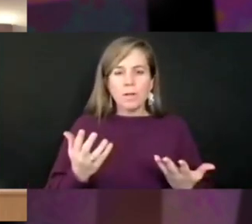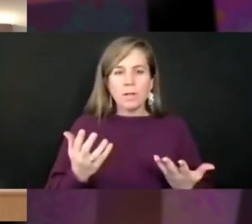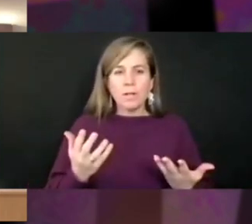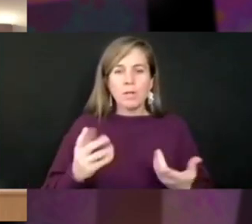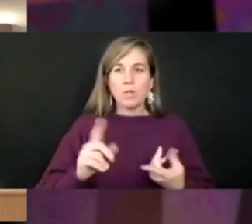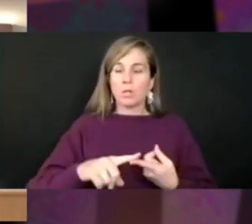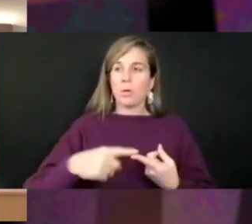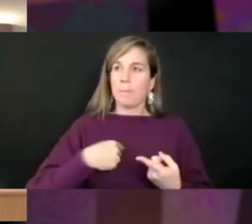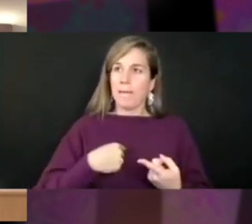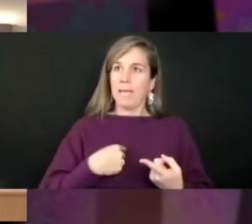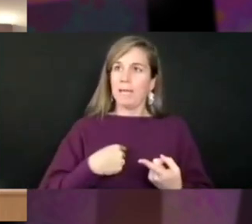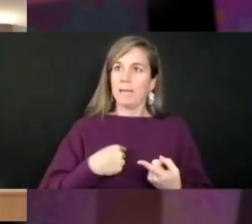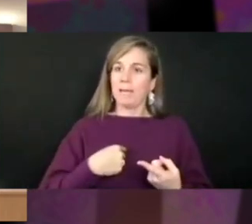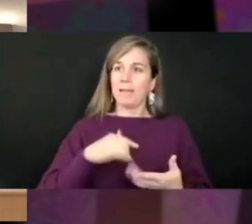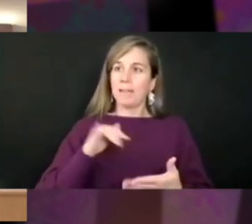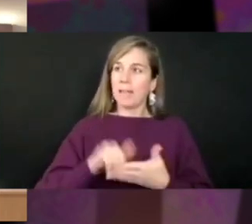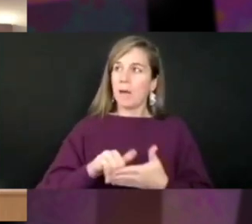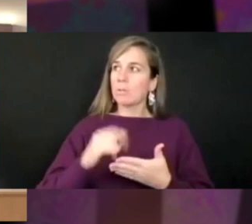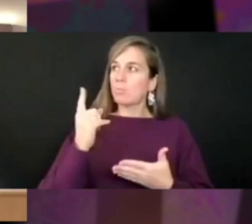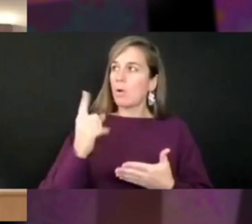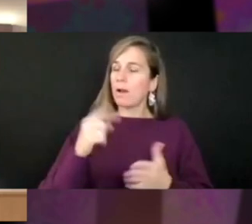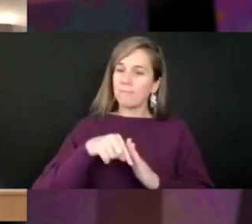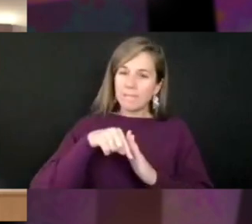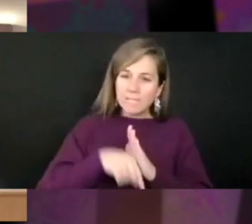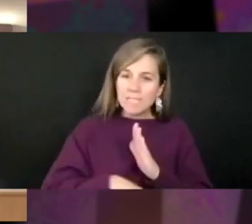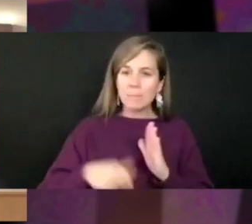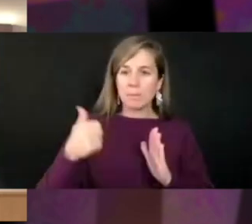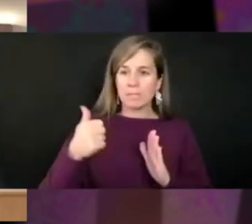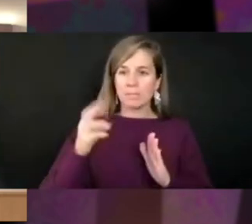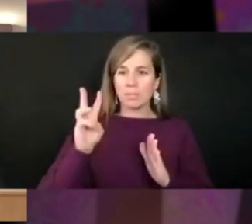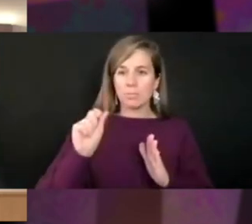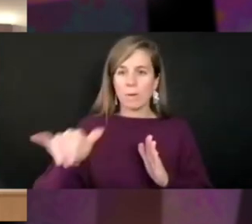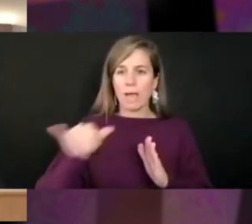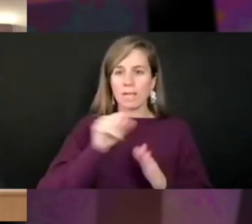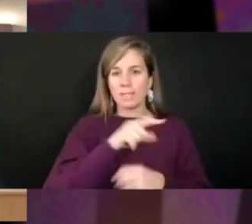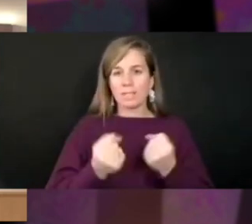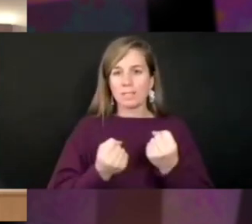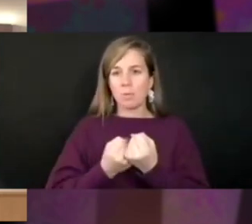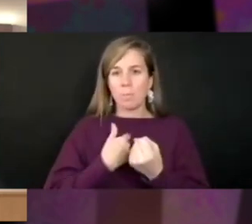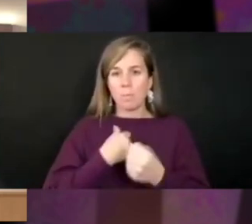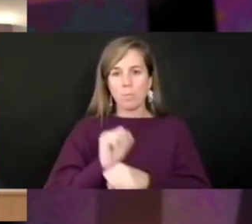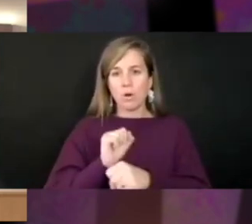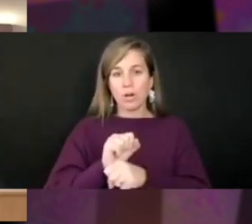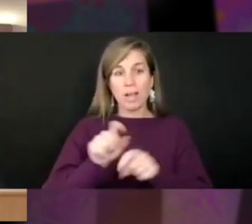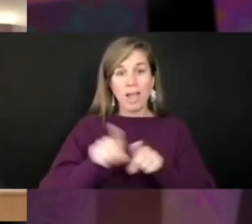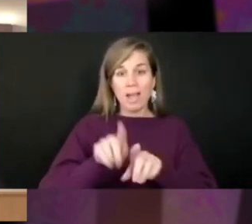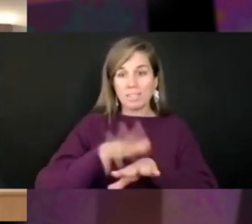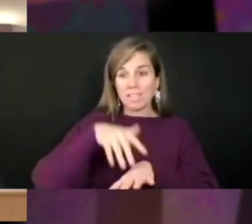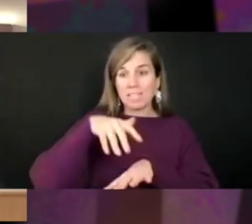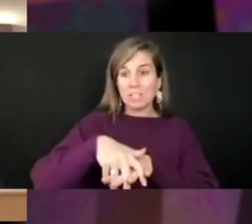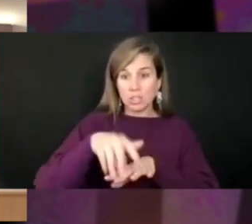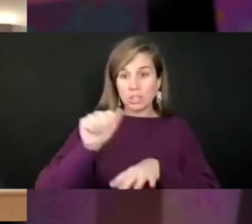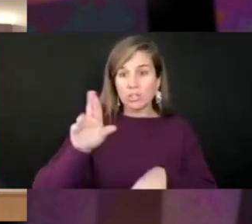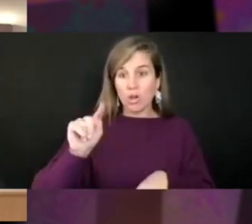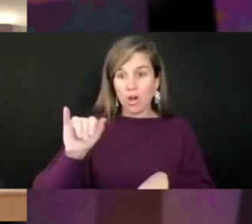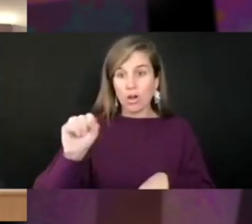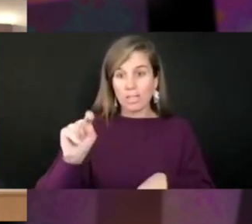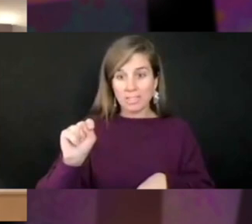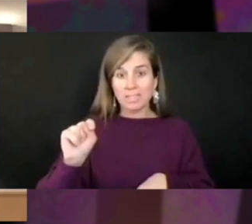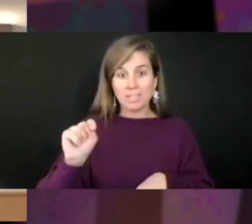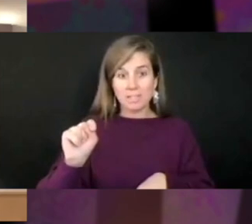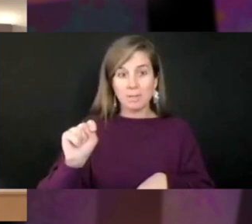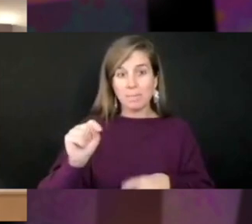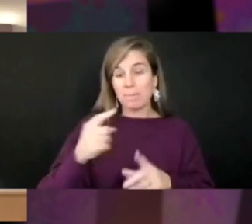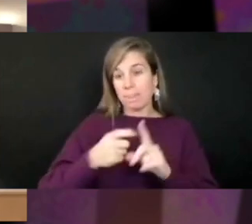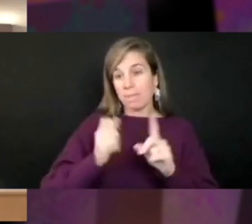To me, that was one of the deepest ways that they could support my work. Because as an Indigenous artist, who